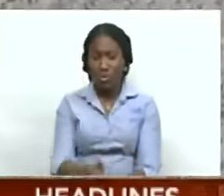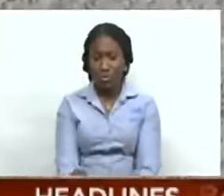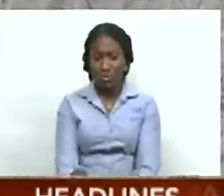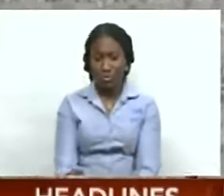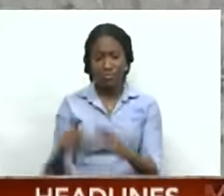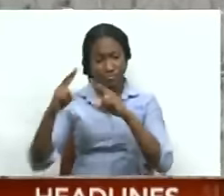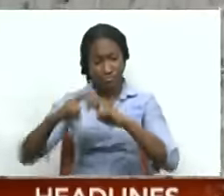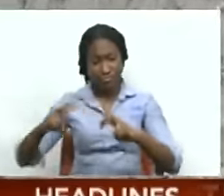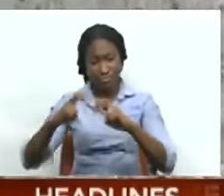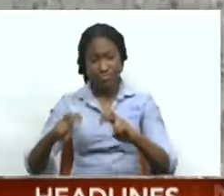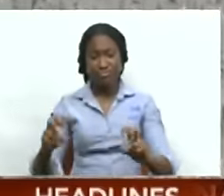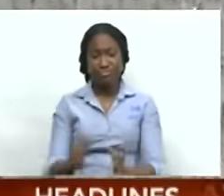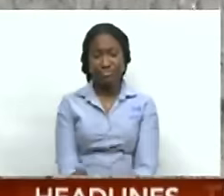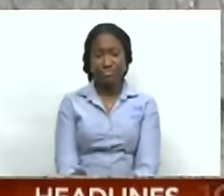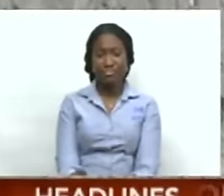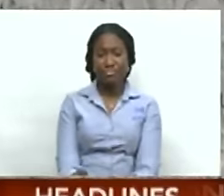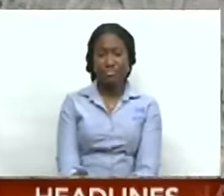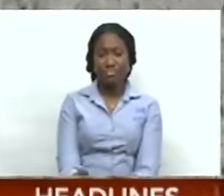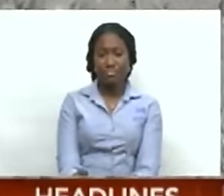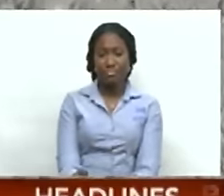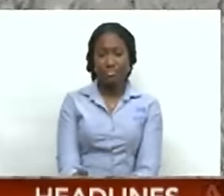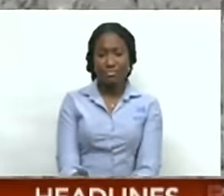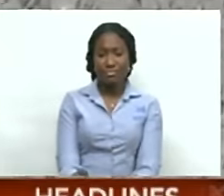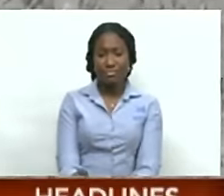CNC3 News.